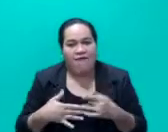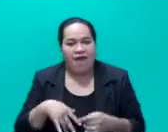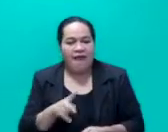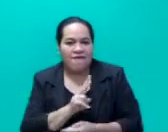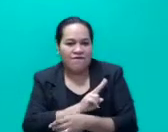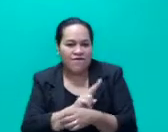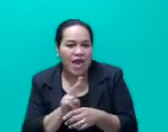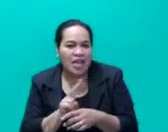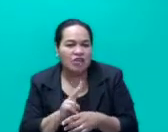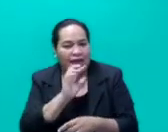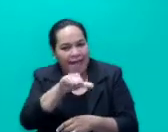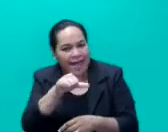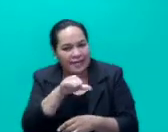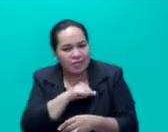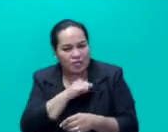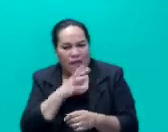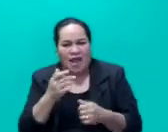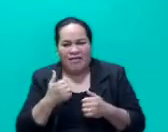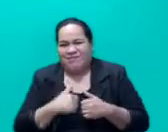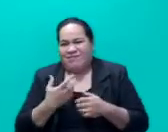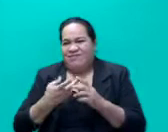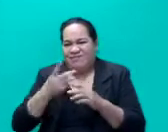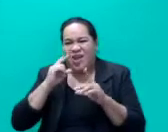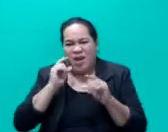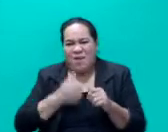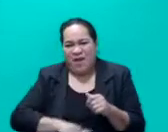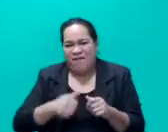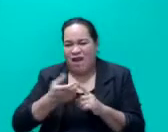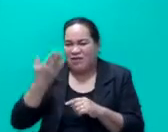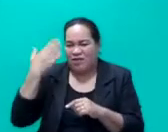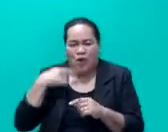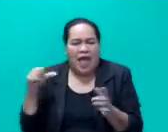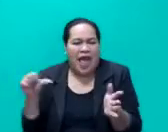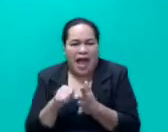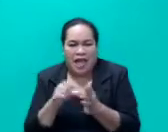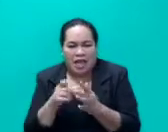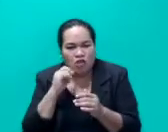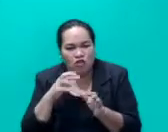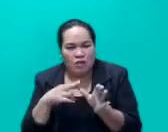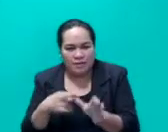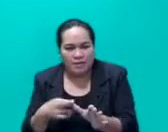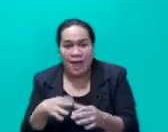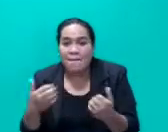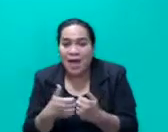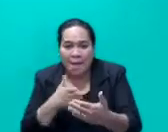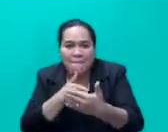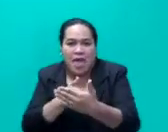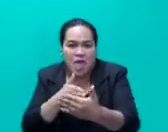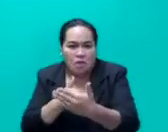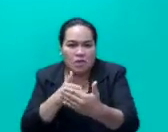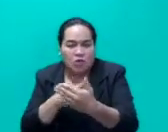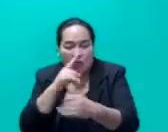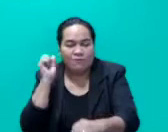attitudes, behaviors, and practices of the past, and as a result, can be difficult to address. There may be many barriers that need to be